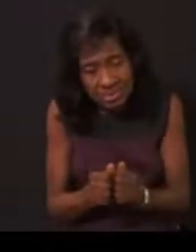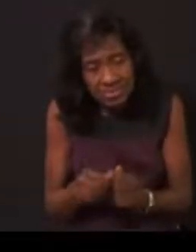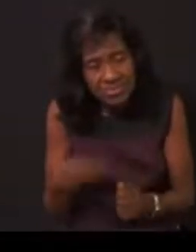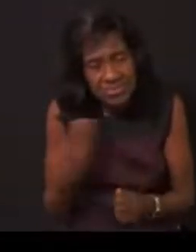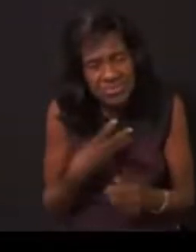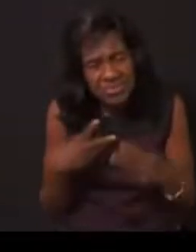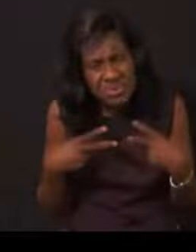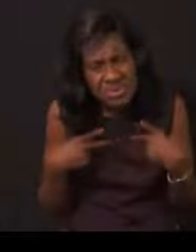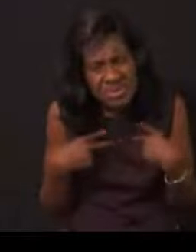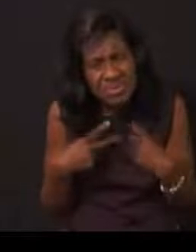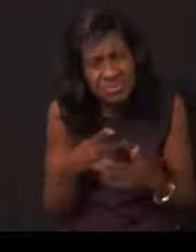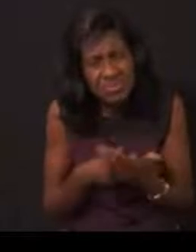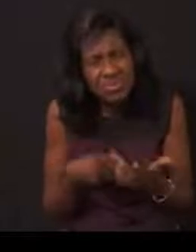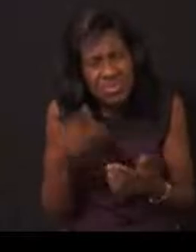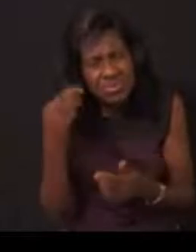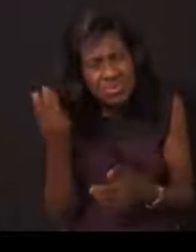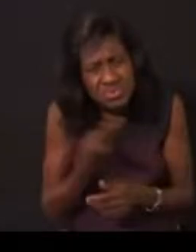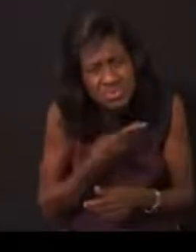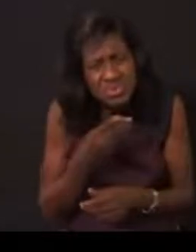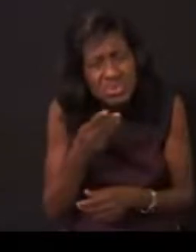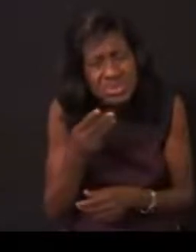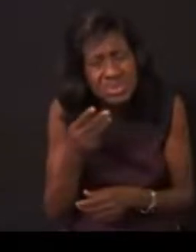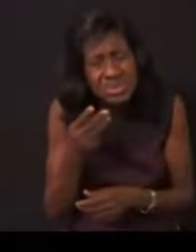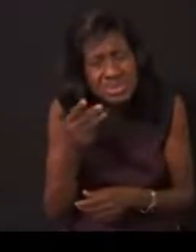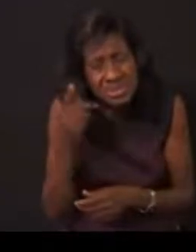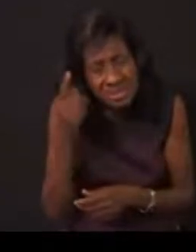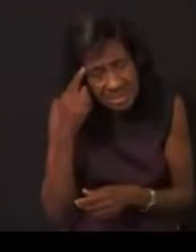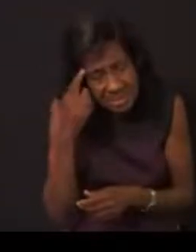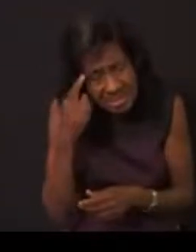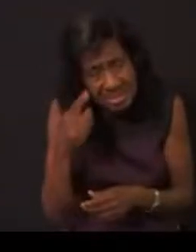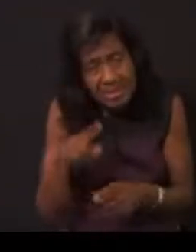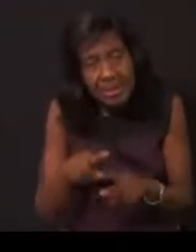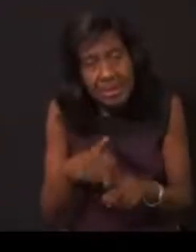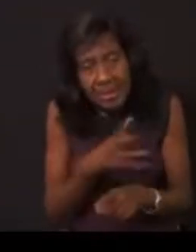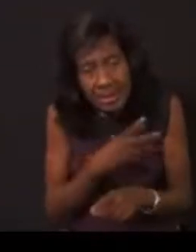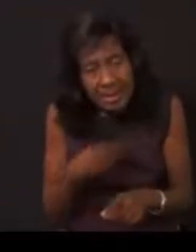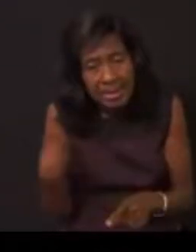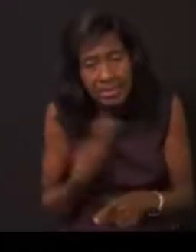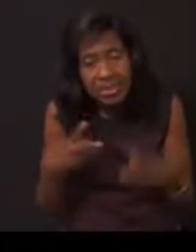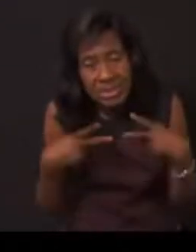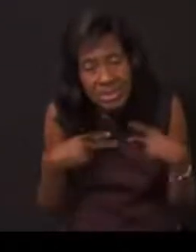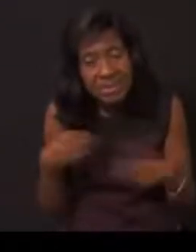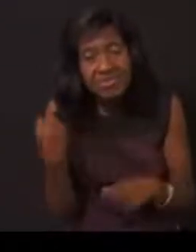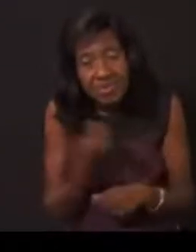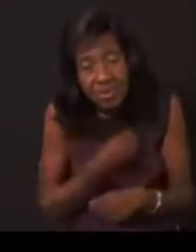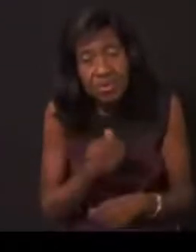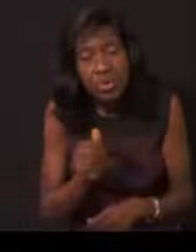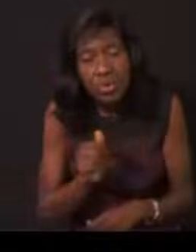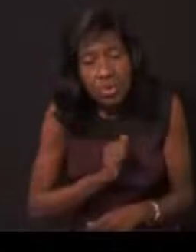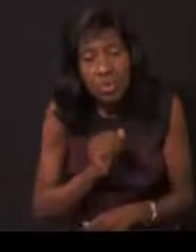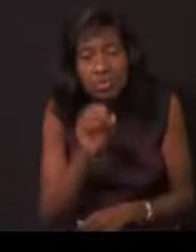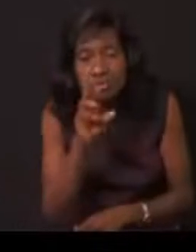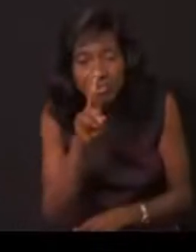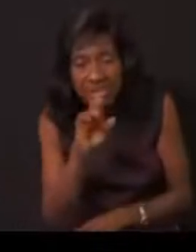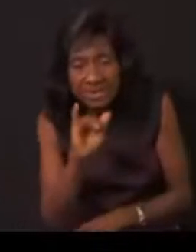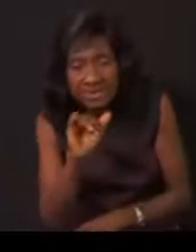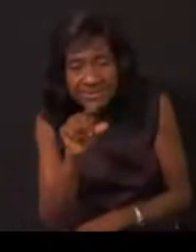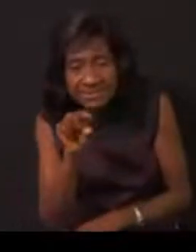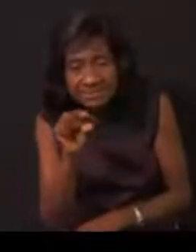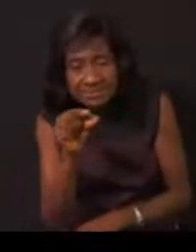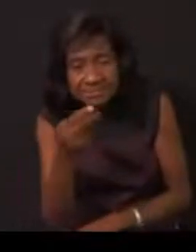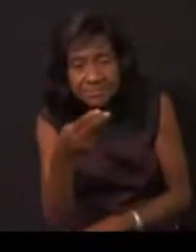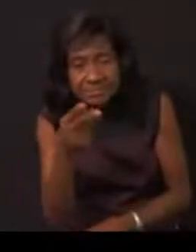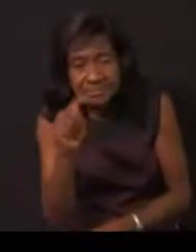own personal and individual rights. But I also think that, people need to be